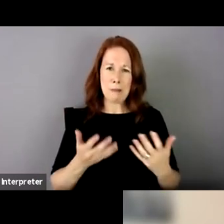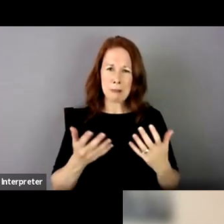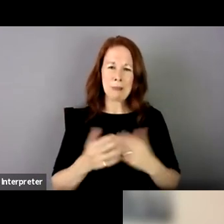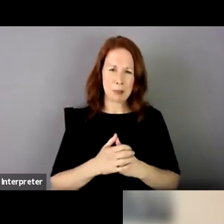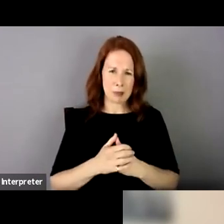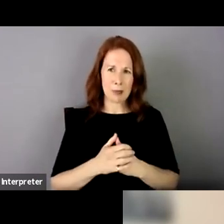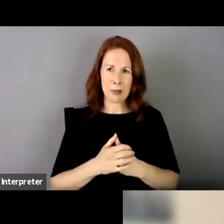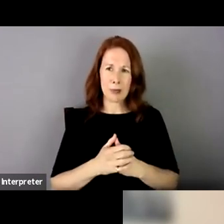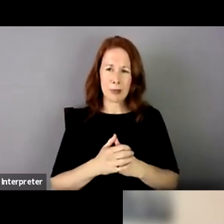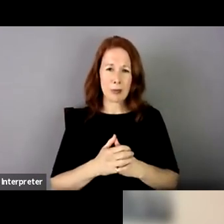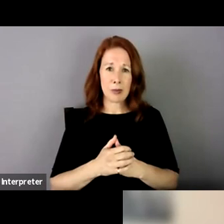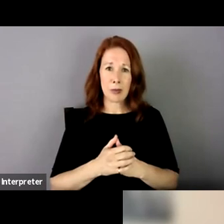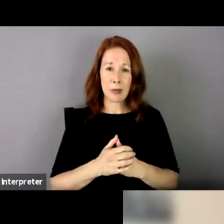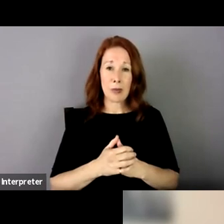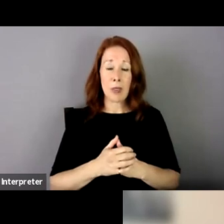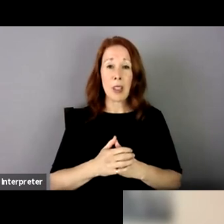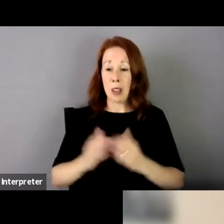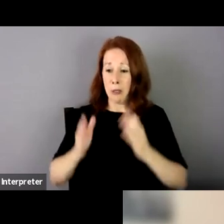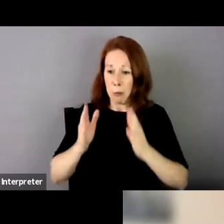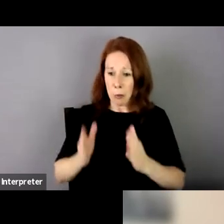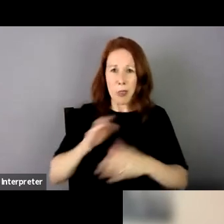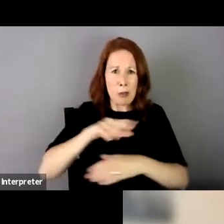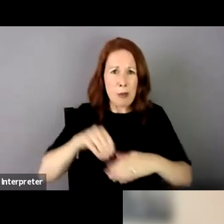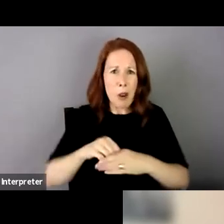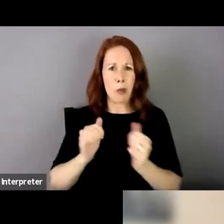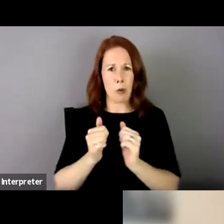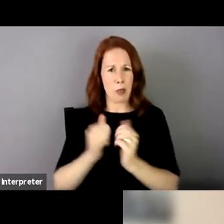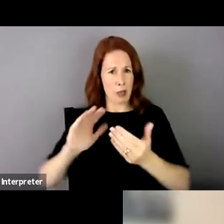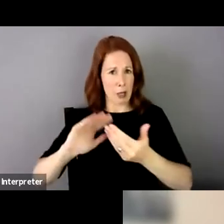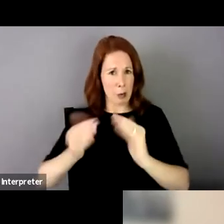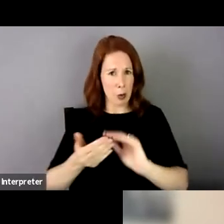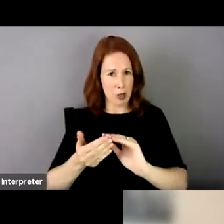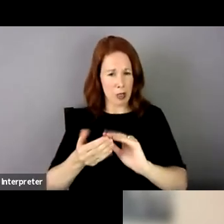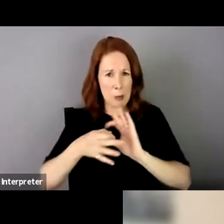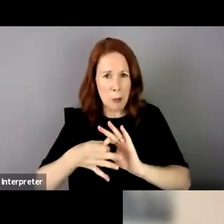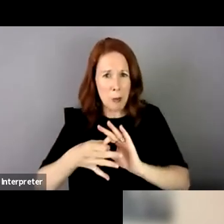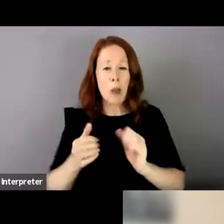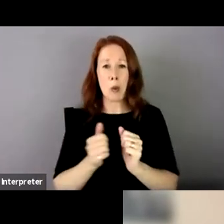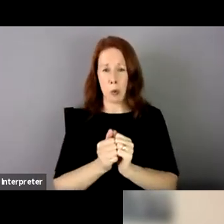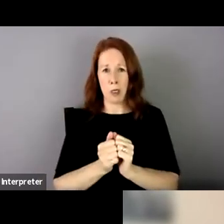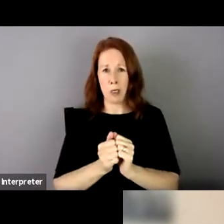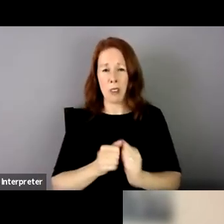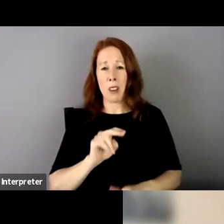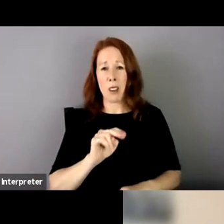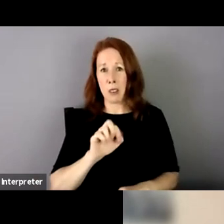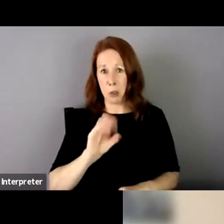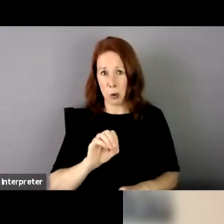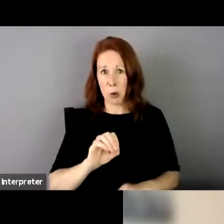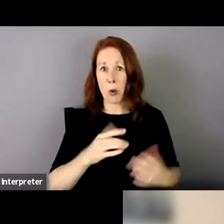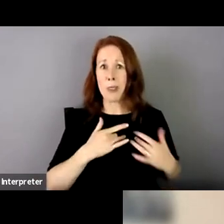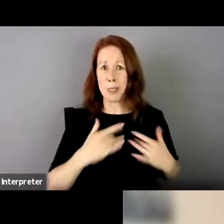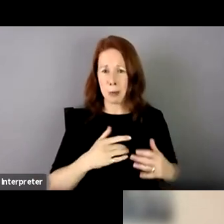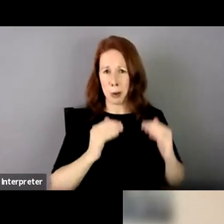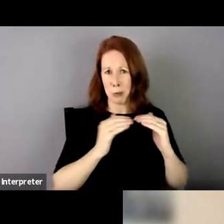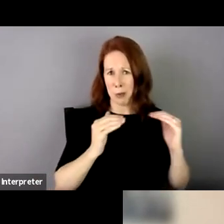ability for someone to engage in their communities, engage with their neurotypical peers or with their peers